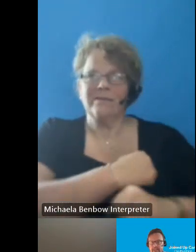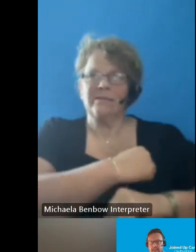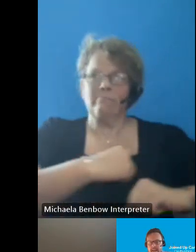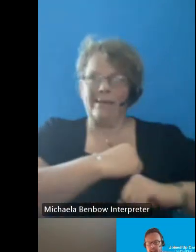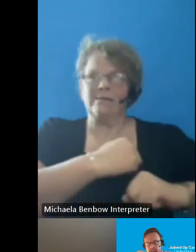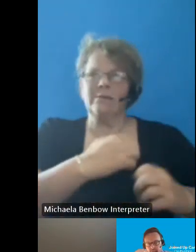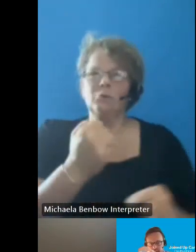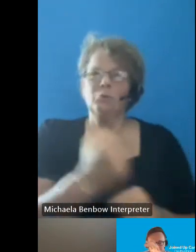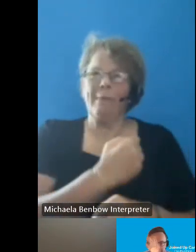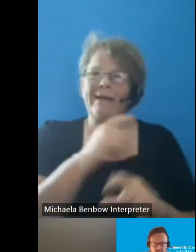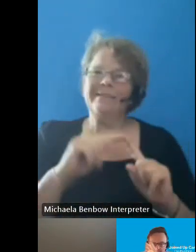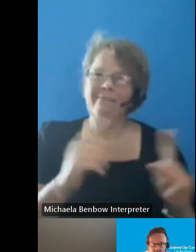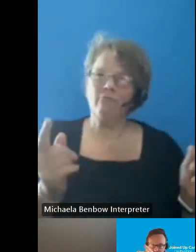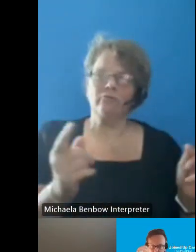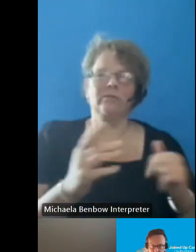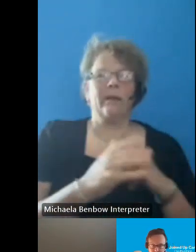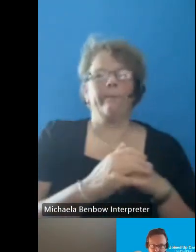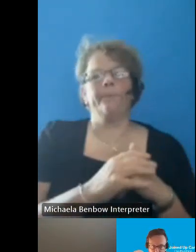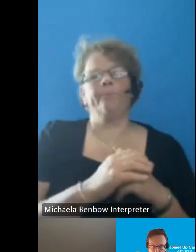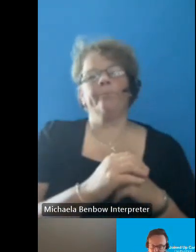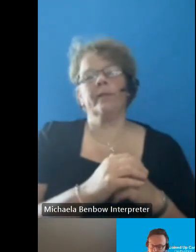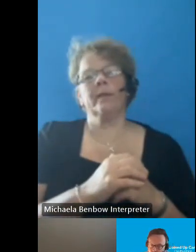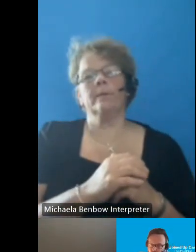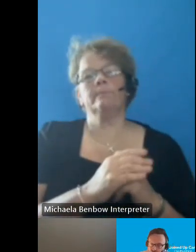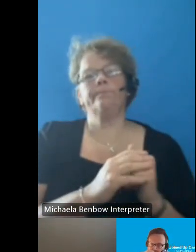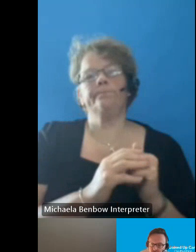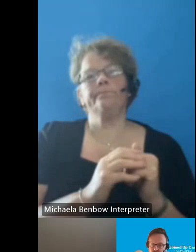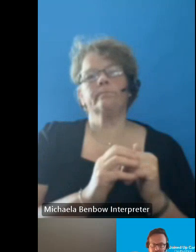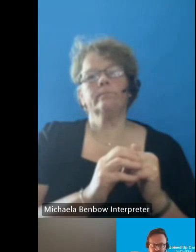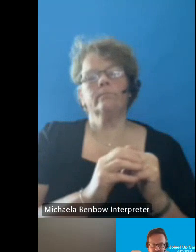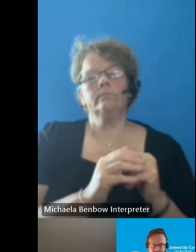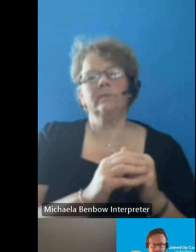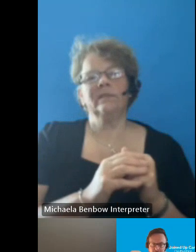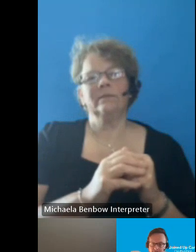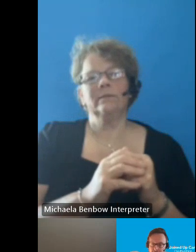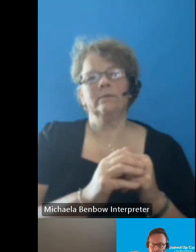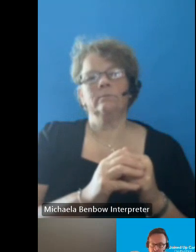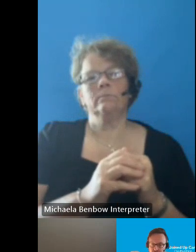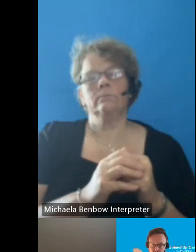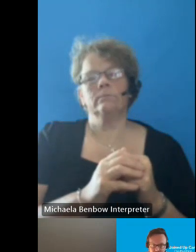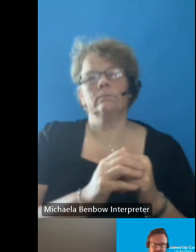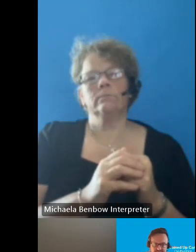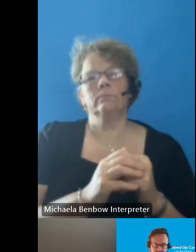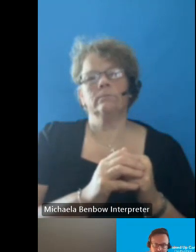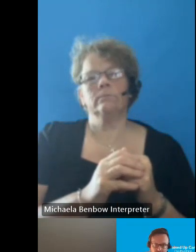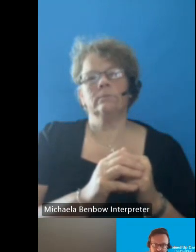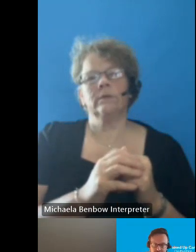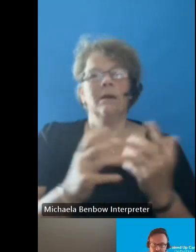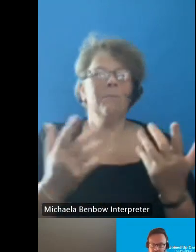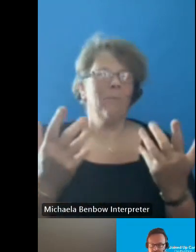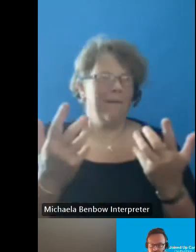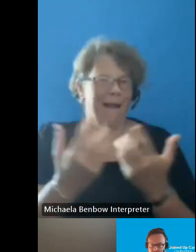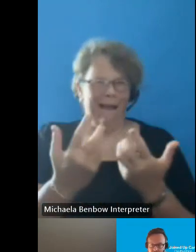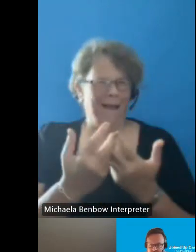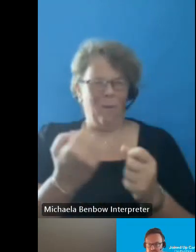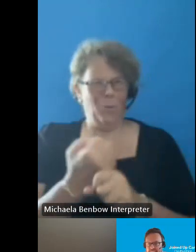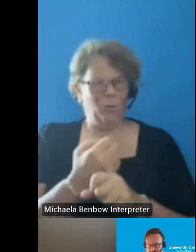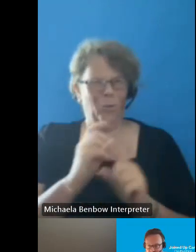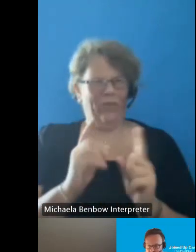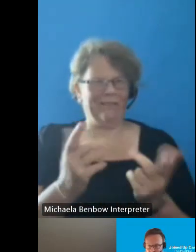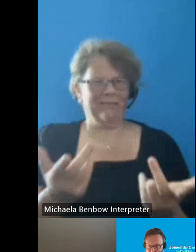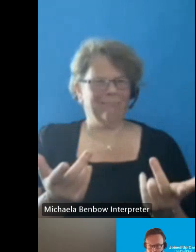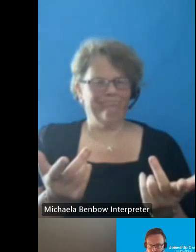difference. So the way in which we've then sort of thought about, well, how do we actually bring this about? And perhaps